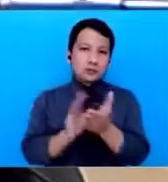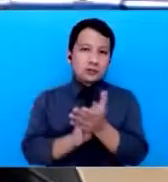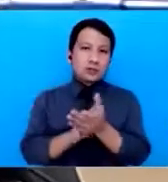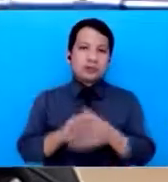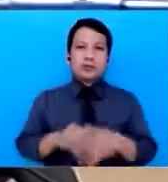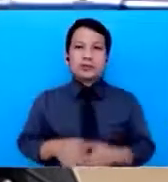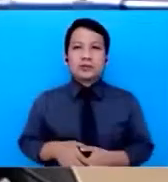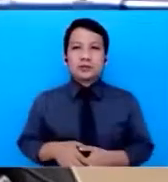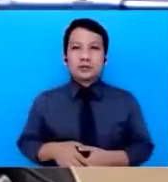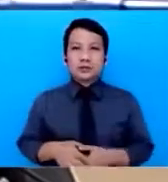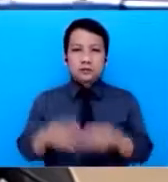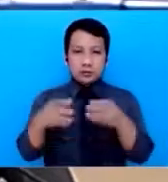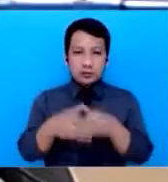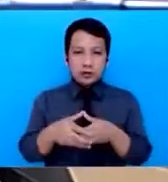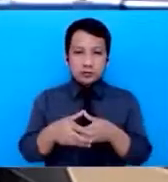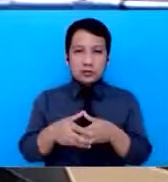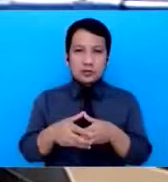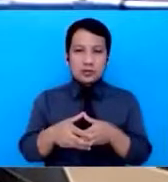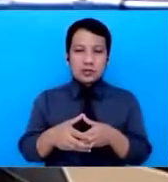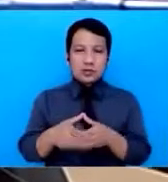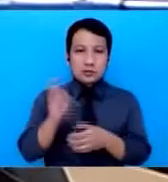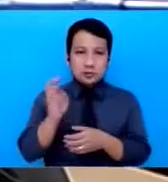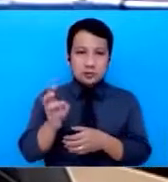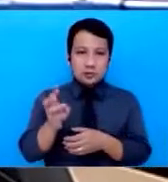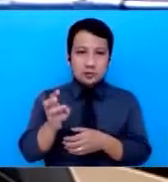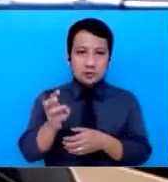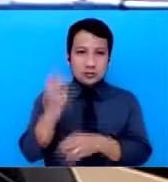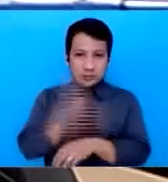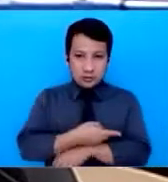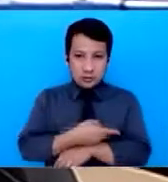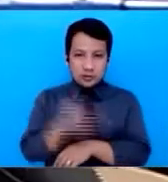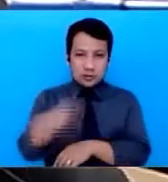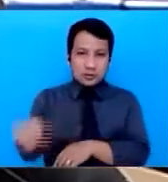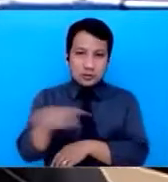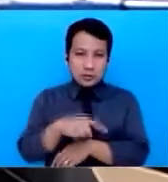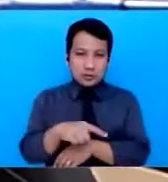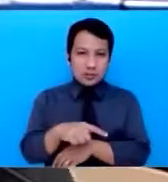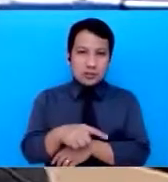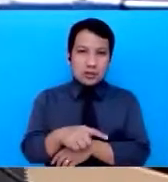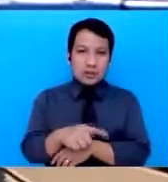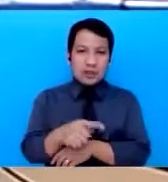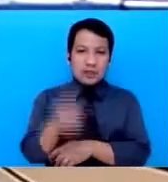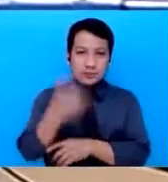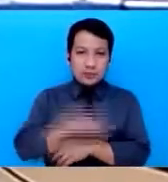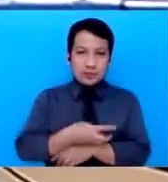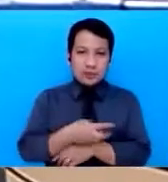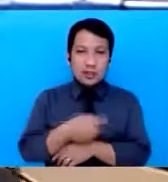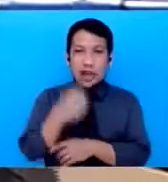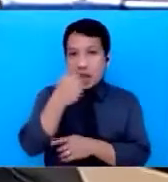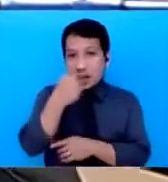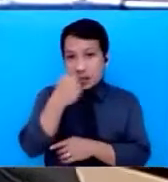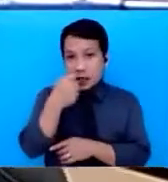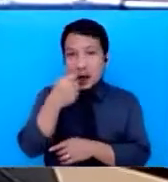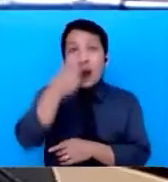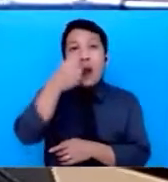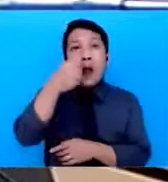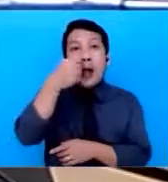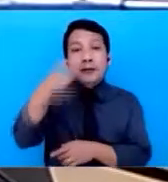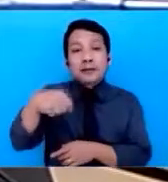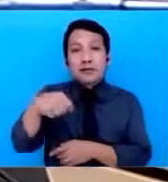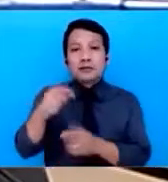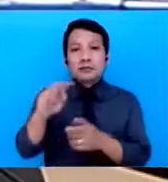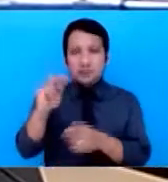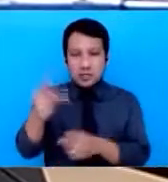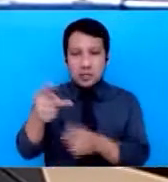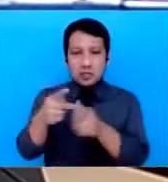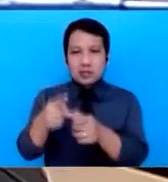bubble, okay, on the fifth day, you can do antigen testing. And on the second day, okay,